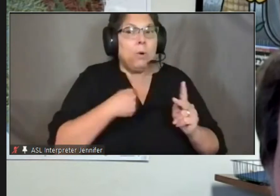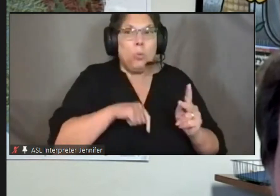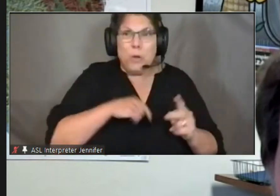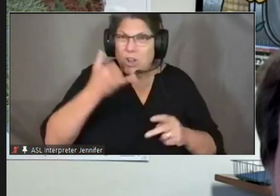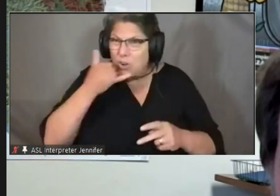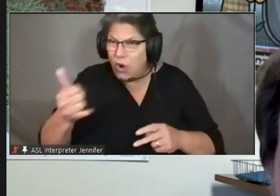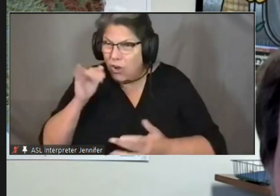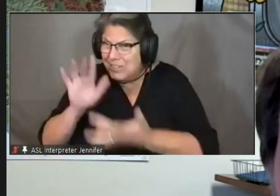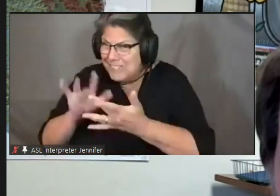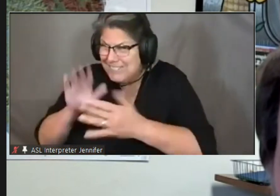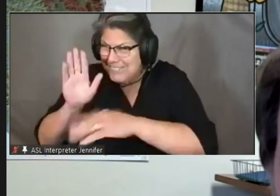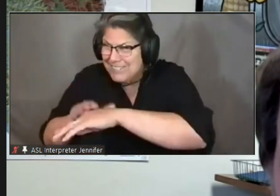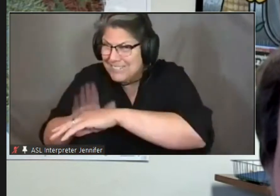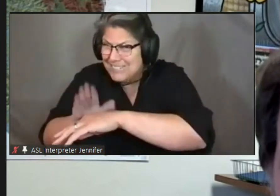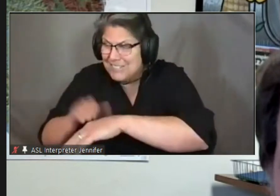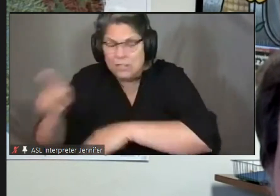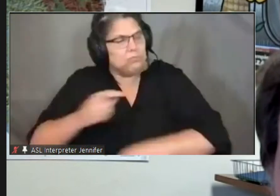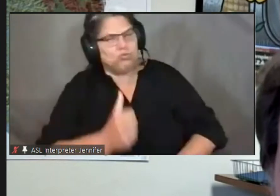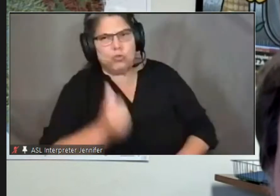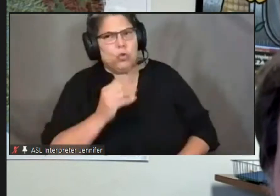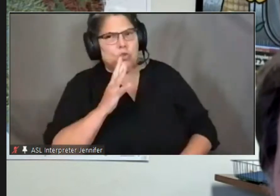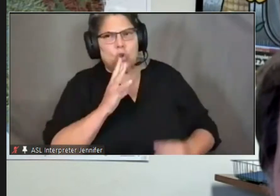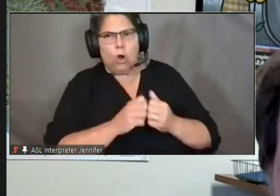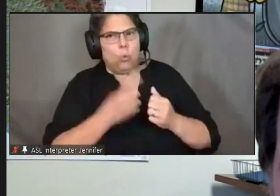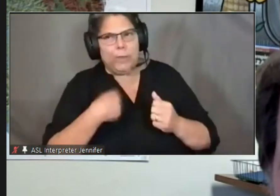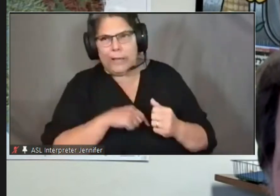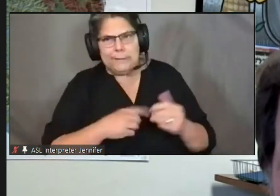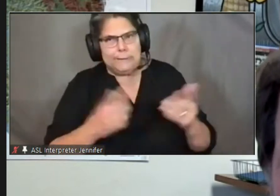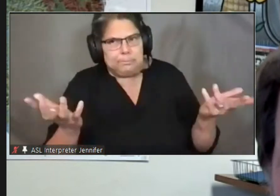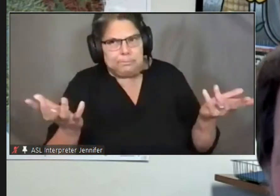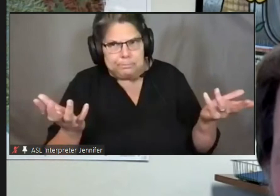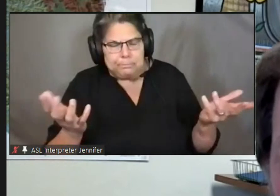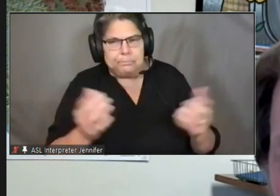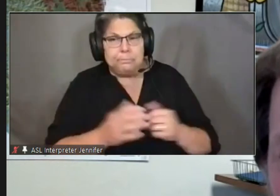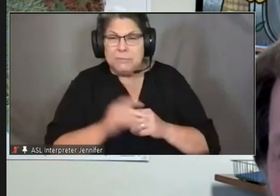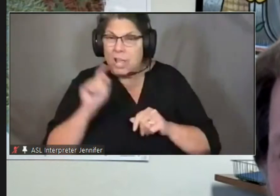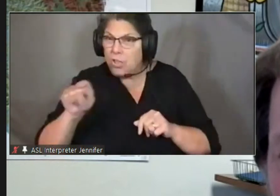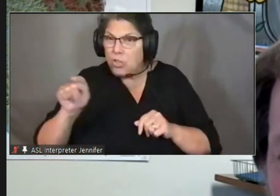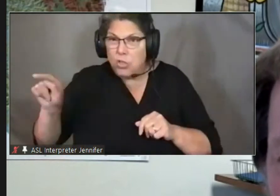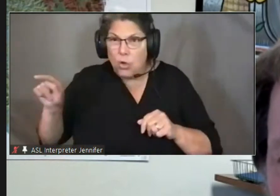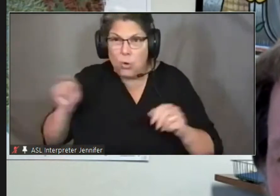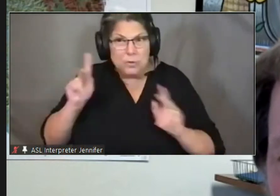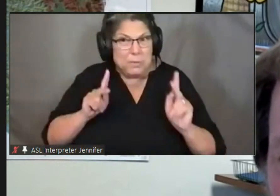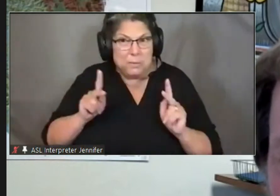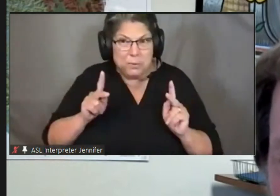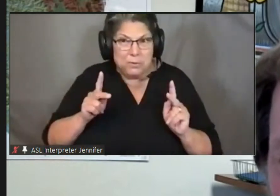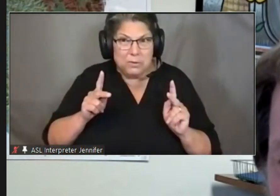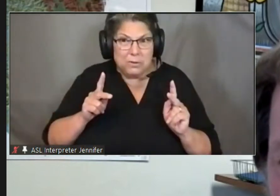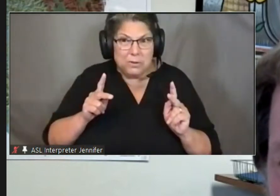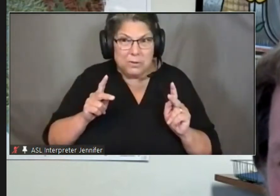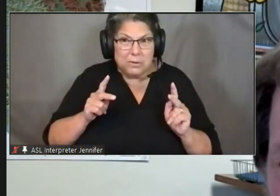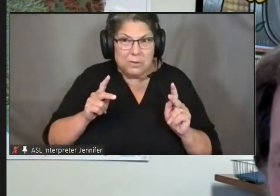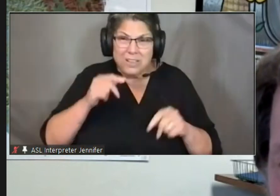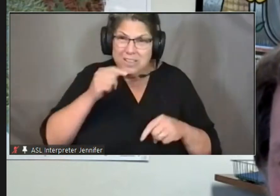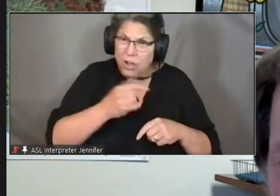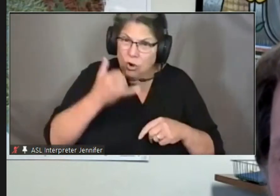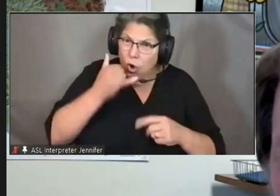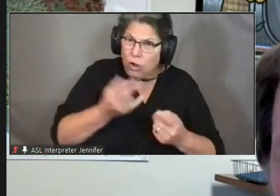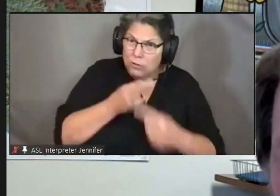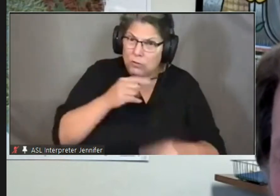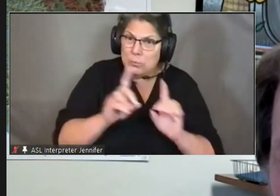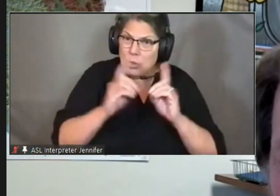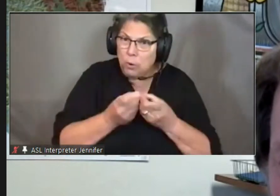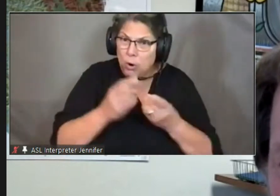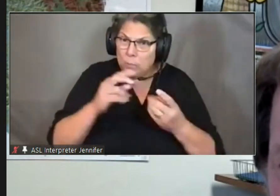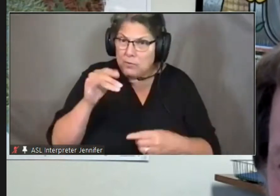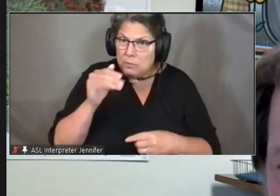contact investigation and contact tracing team. And these people are calling from the Department of Public Health